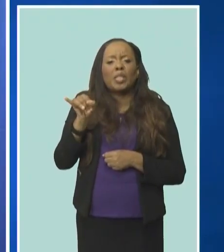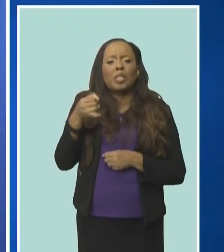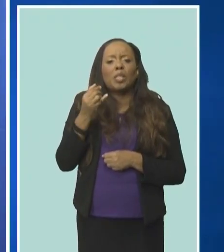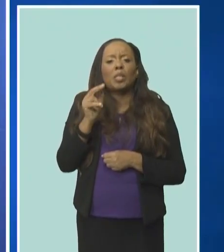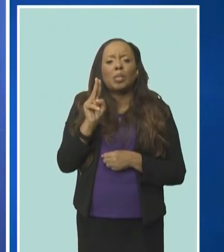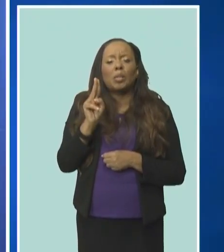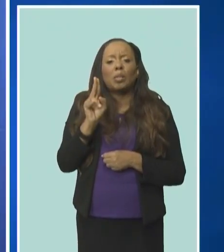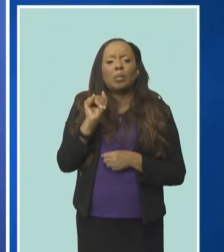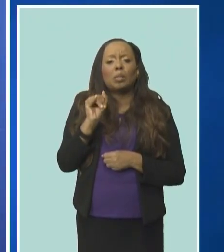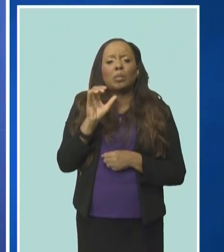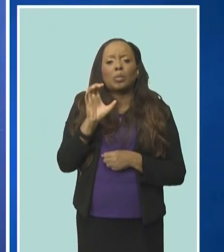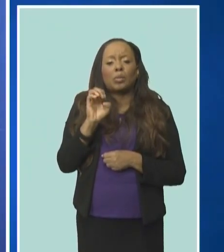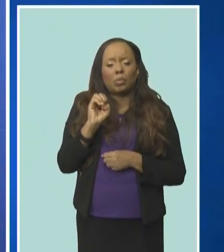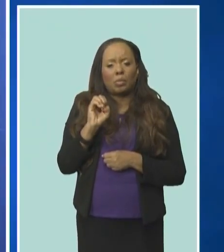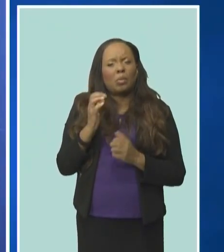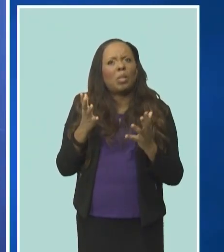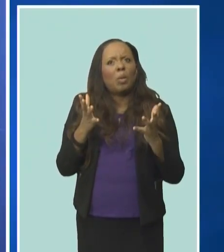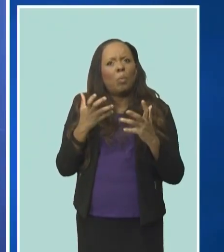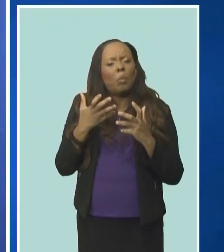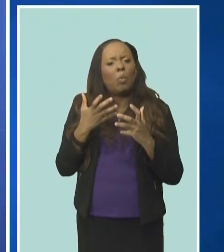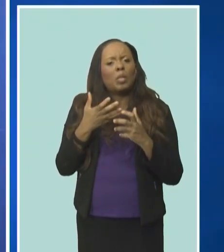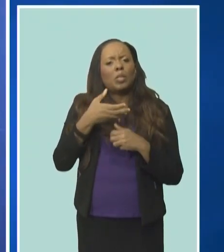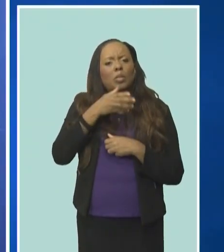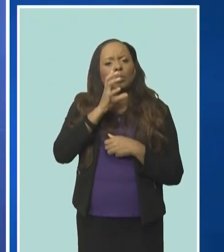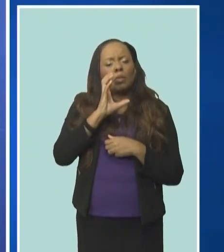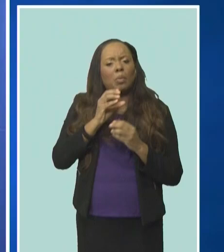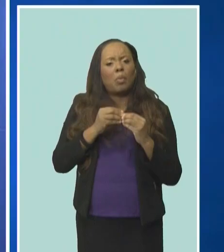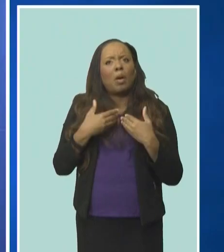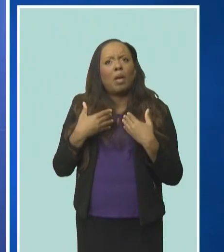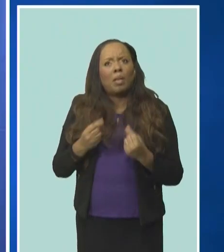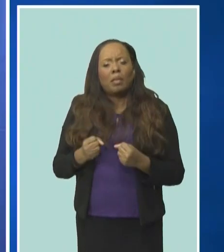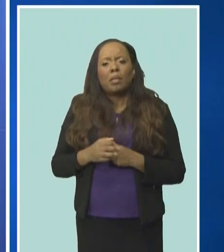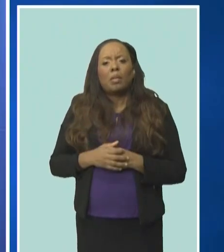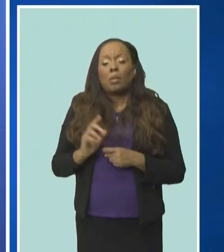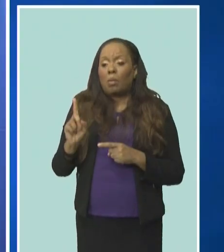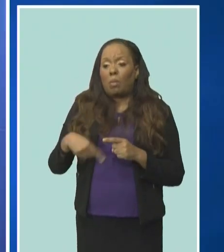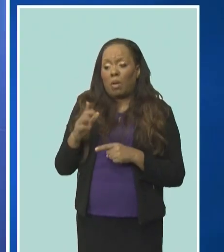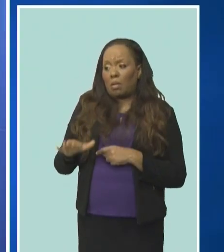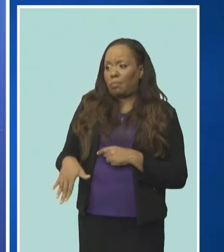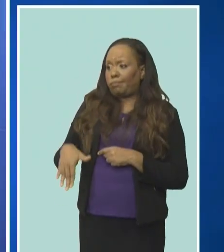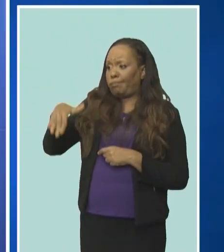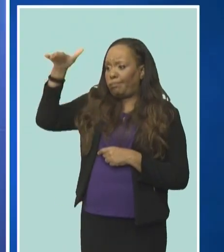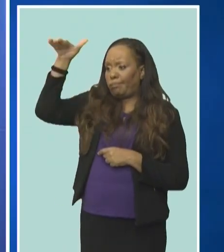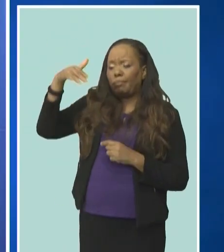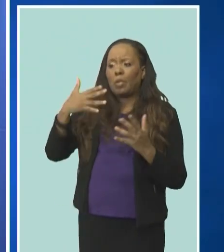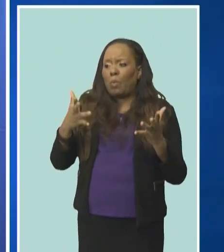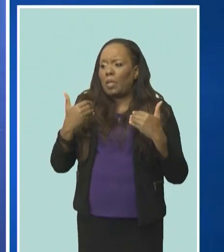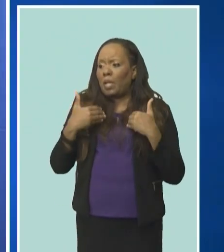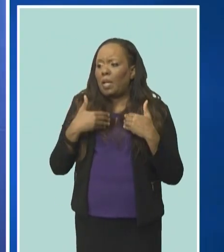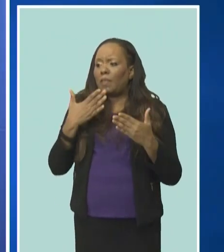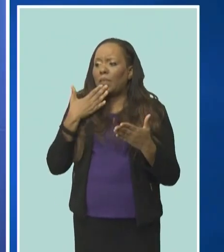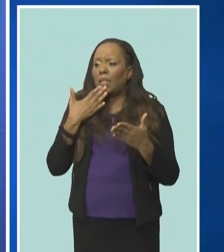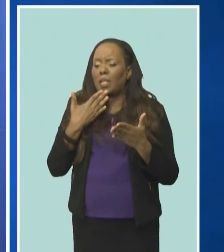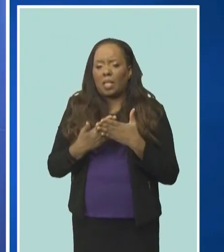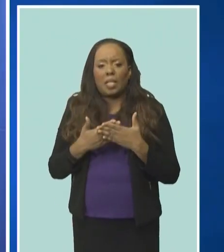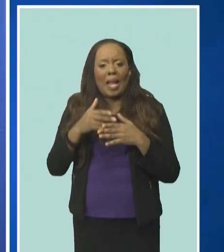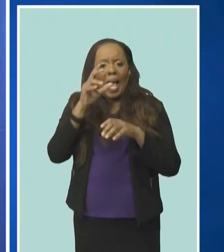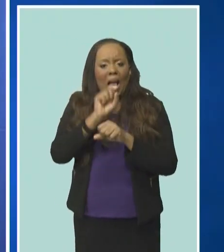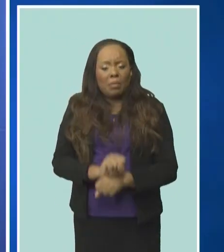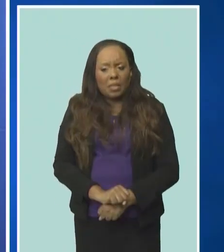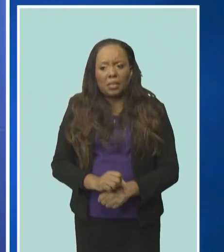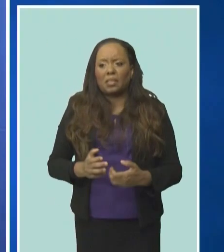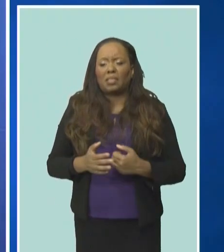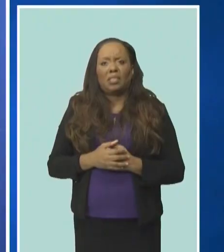normalizes habits that follow them into adulthood, habits that drive obesity, insulin resistance, and